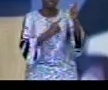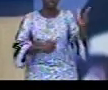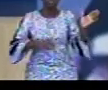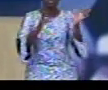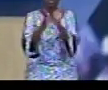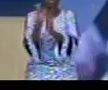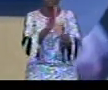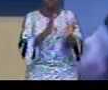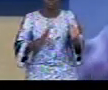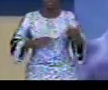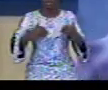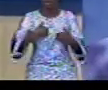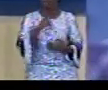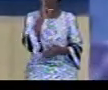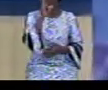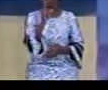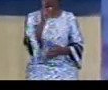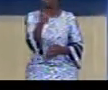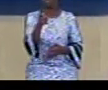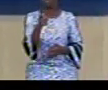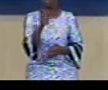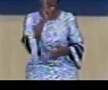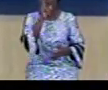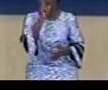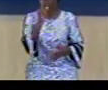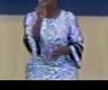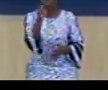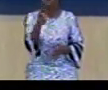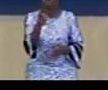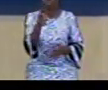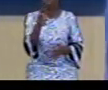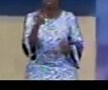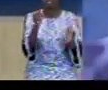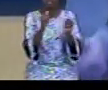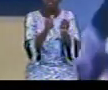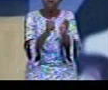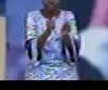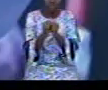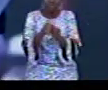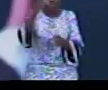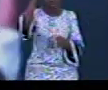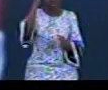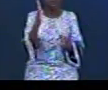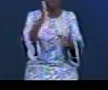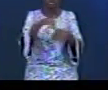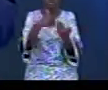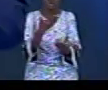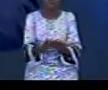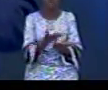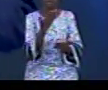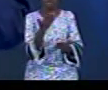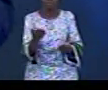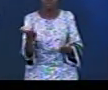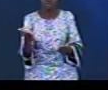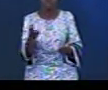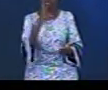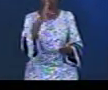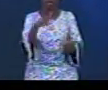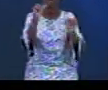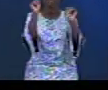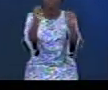Christ has assured us, assured you, with God all things